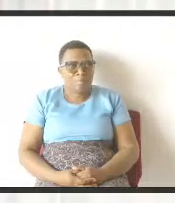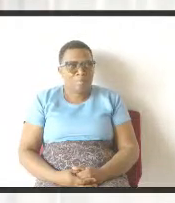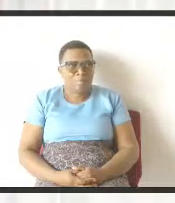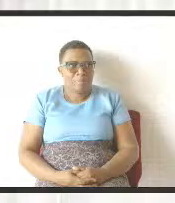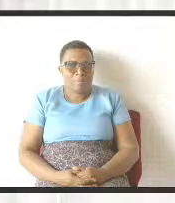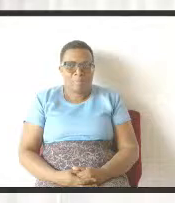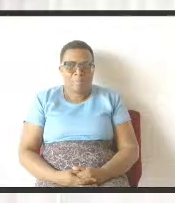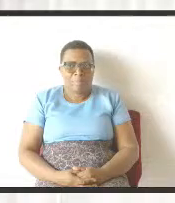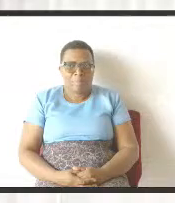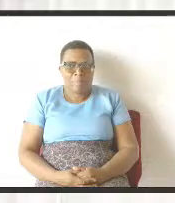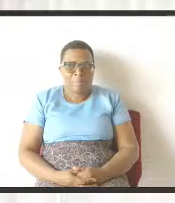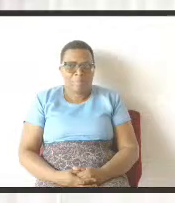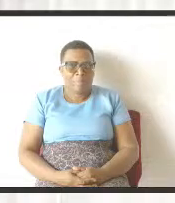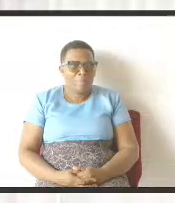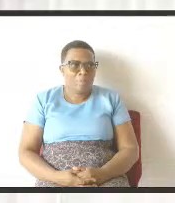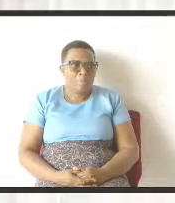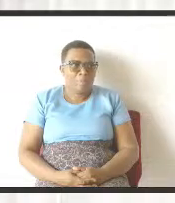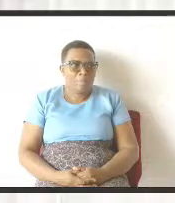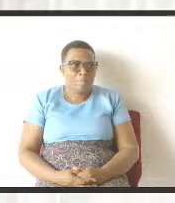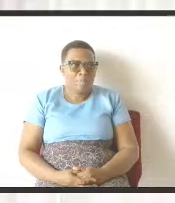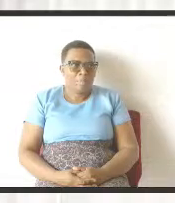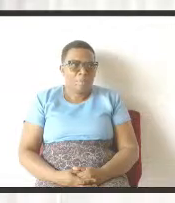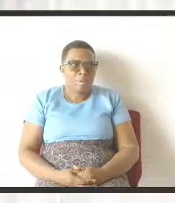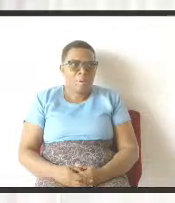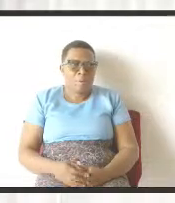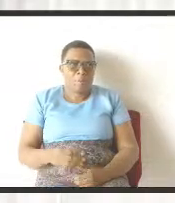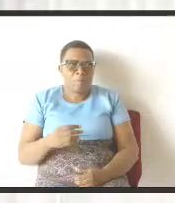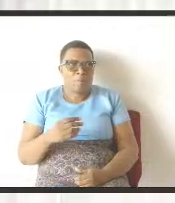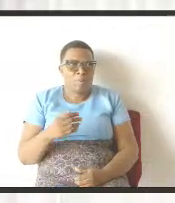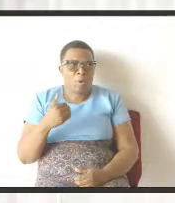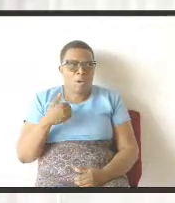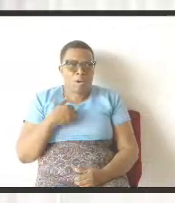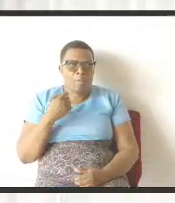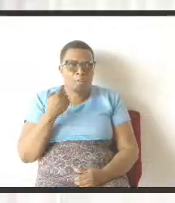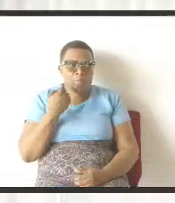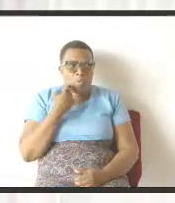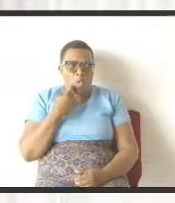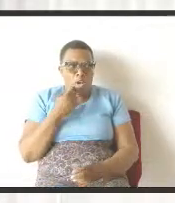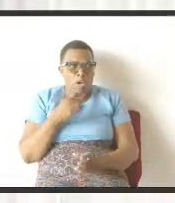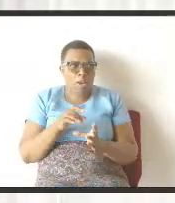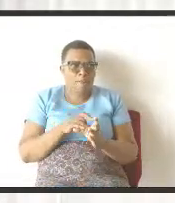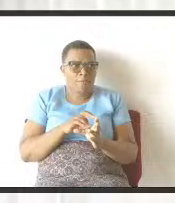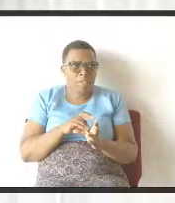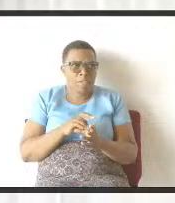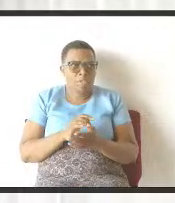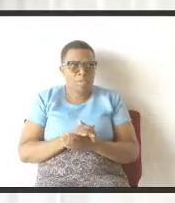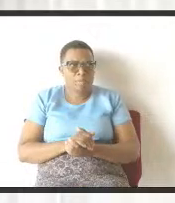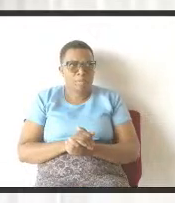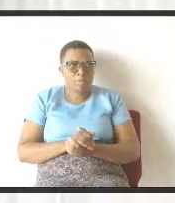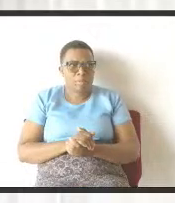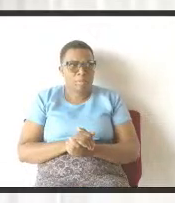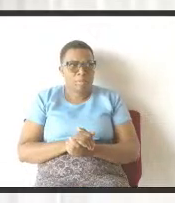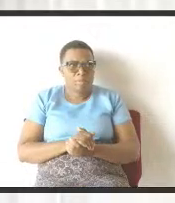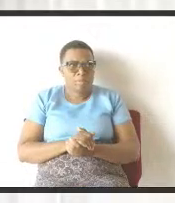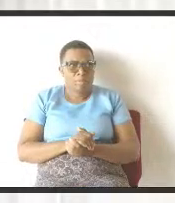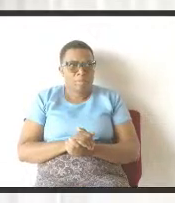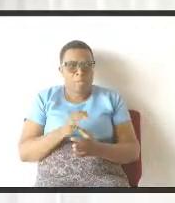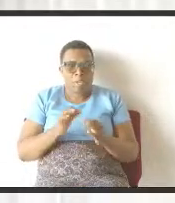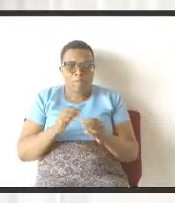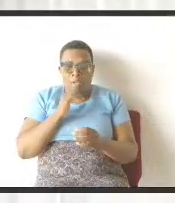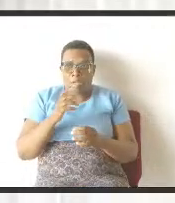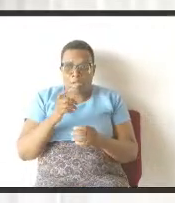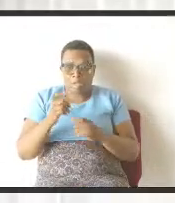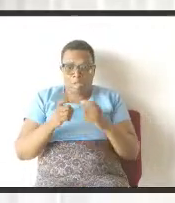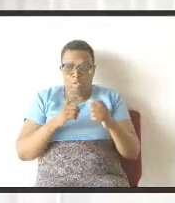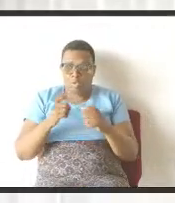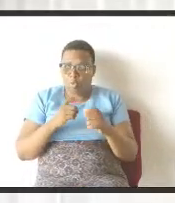but one of them is our own flesh. You know that? An enemy. You don't control that. If you allow that to take control of you,